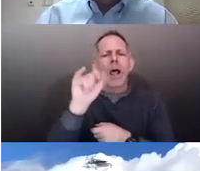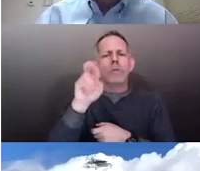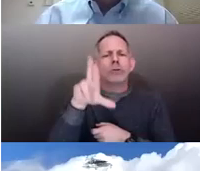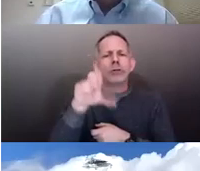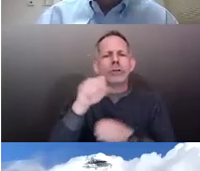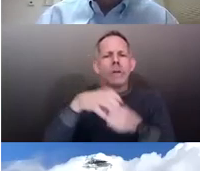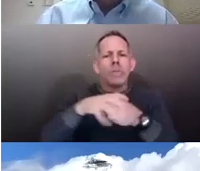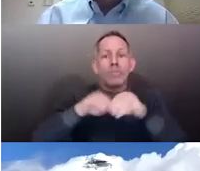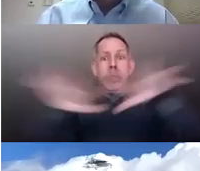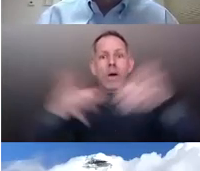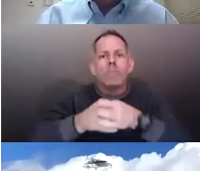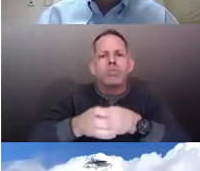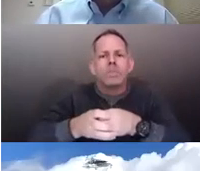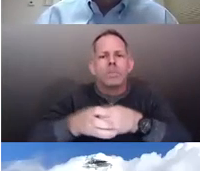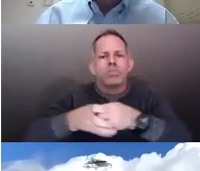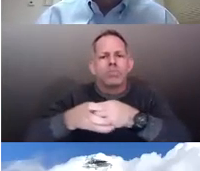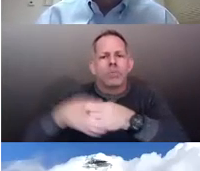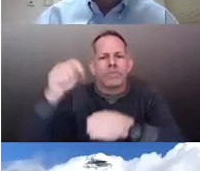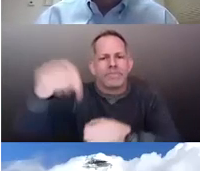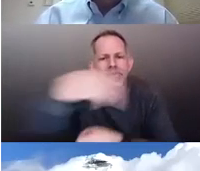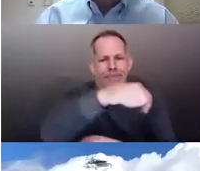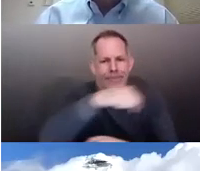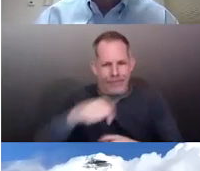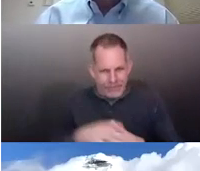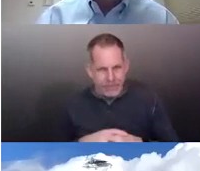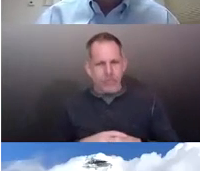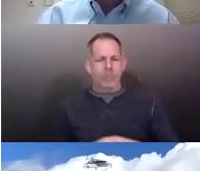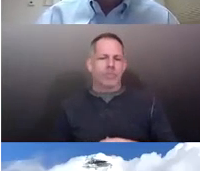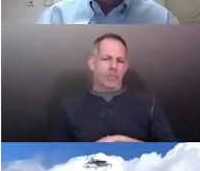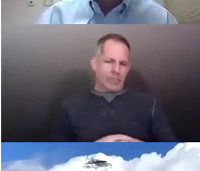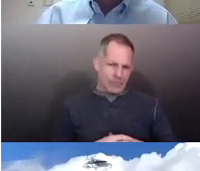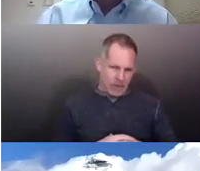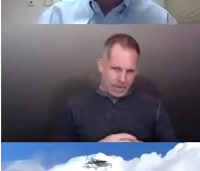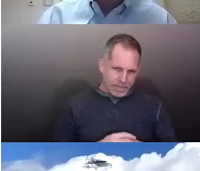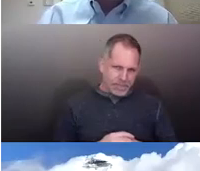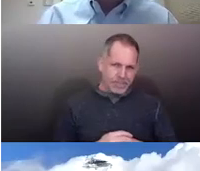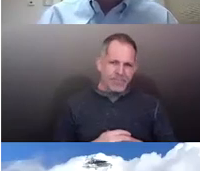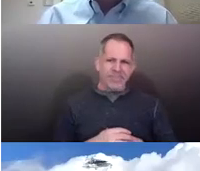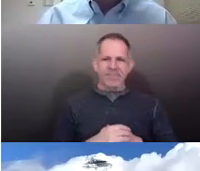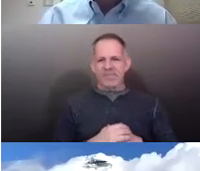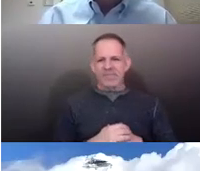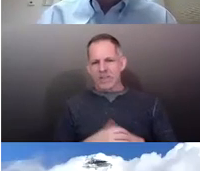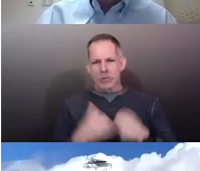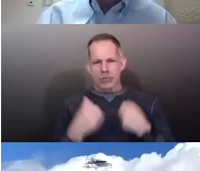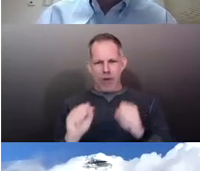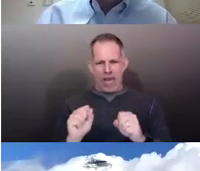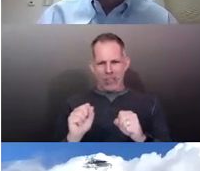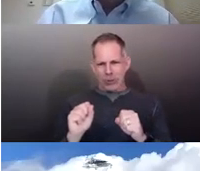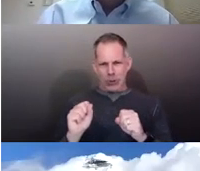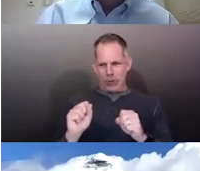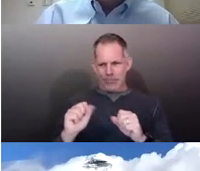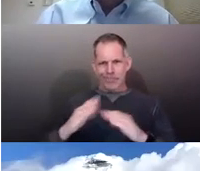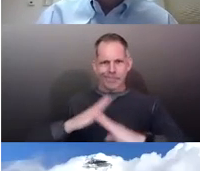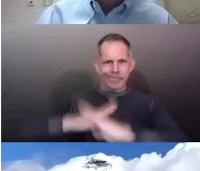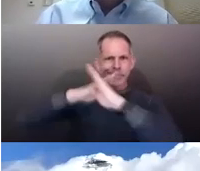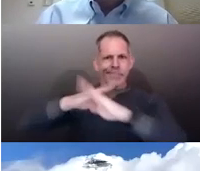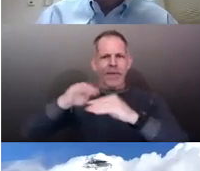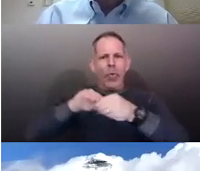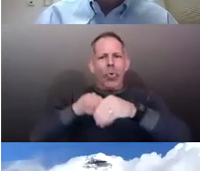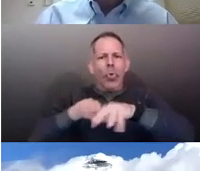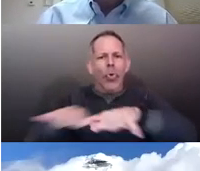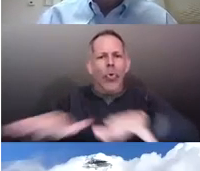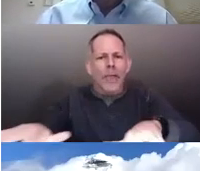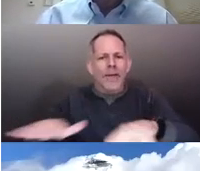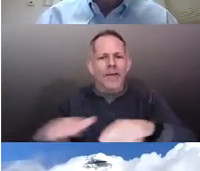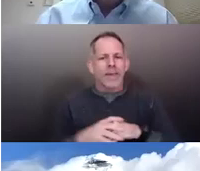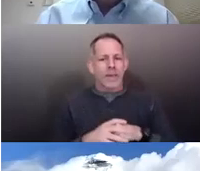get involved to try to help the administration stop transmission, but that's a key and high volume area of